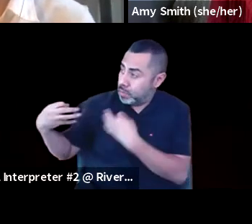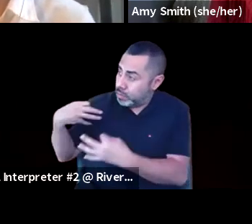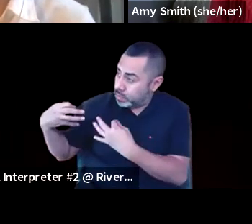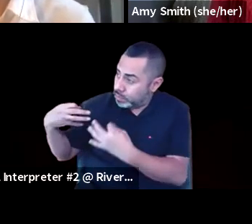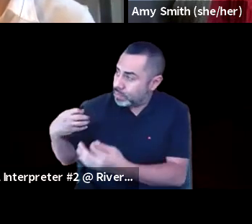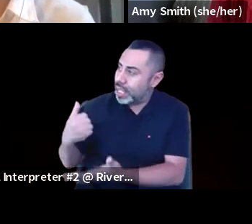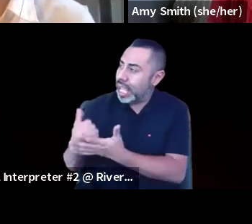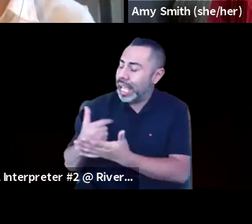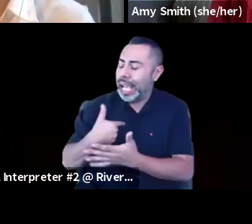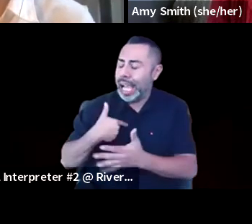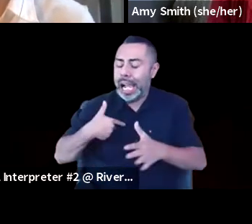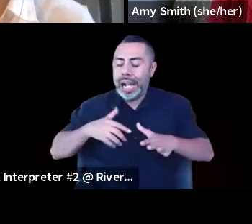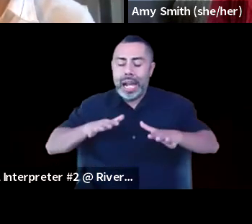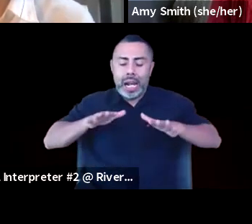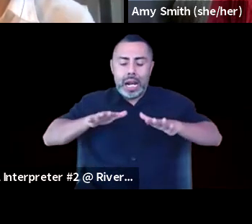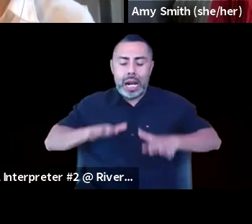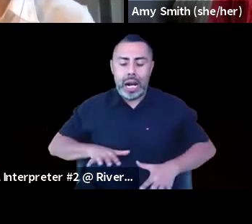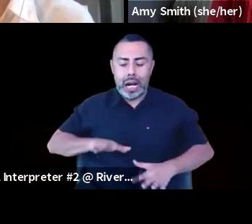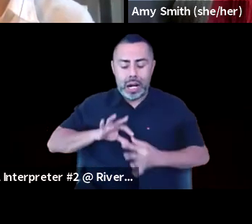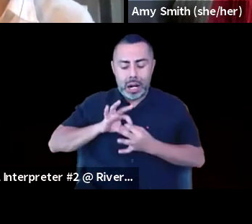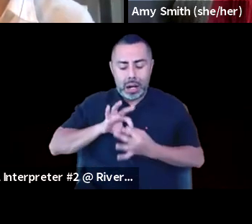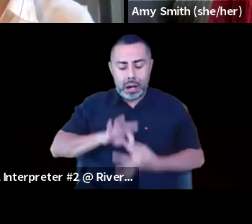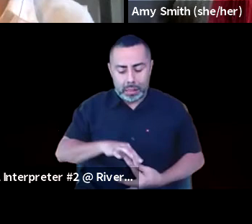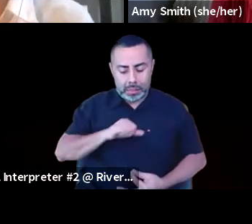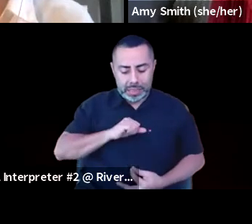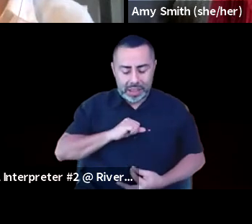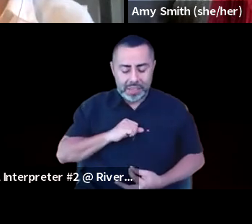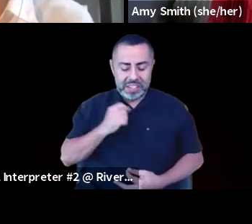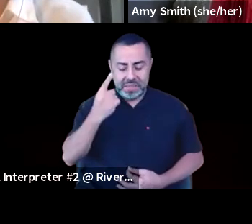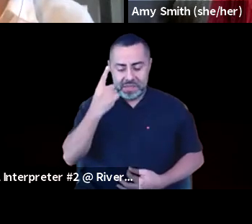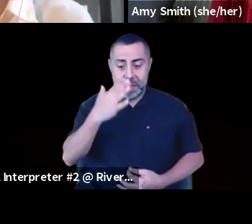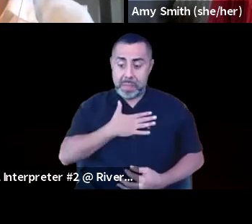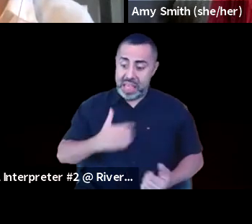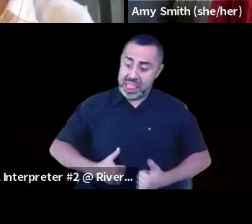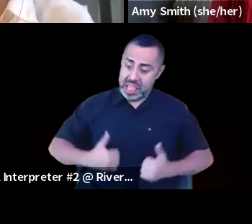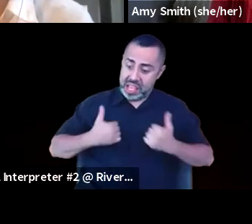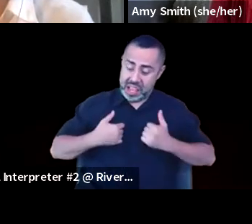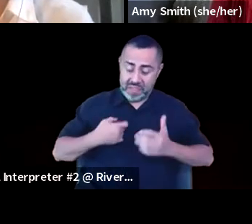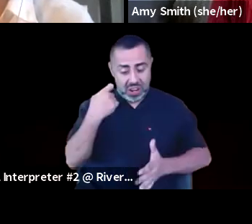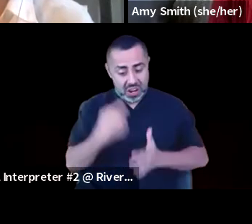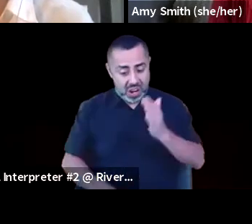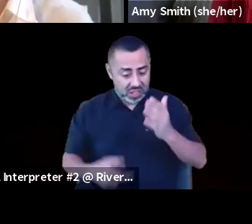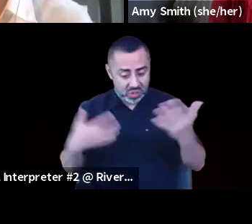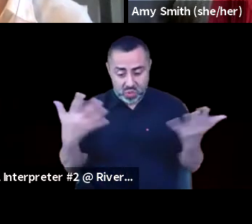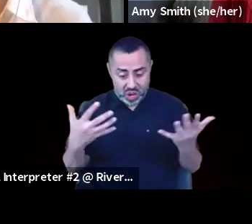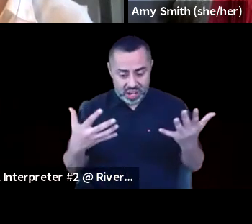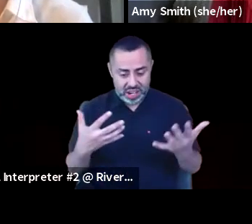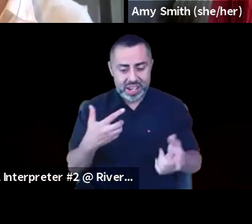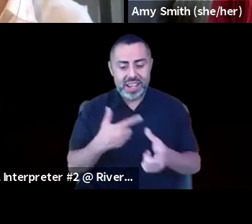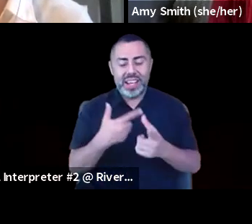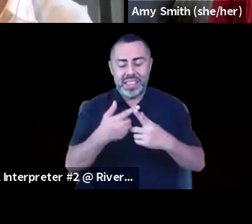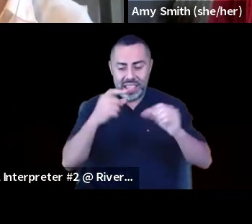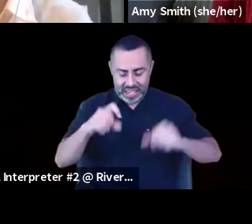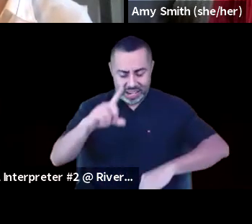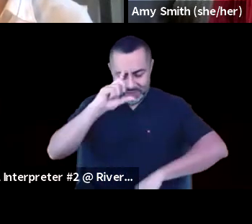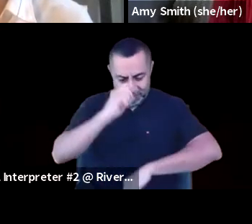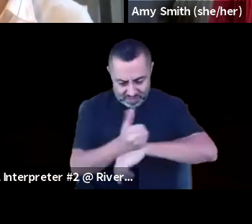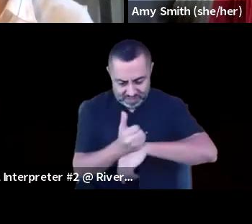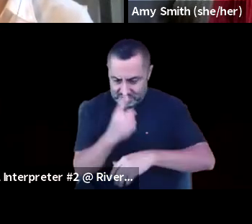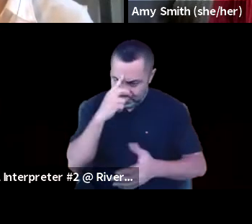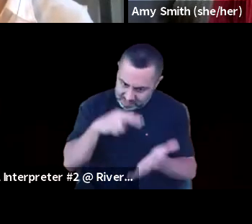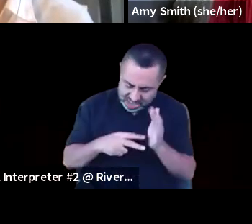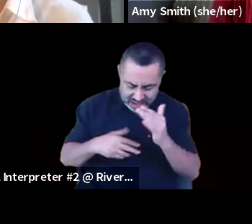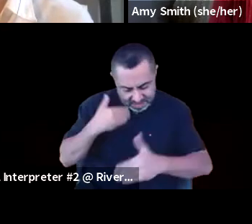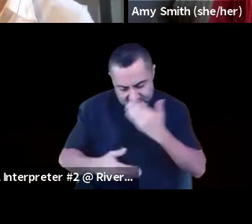the lifestyle you want actually costs and helping to focus your intention to get there.